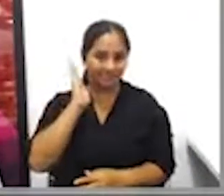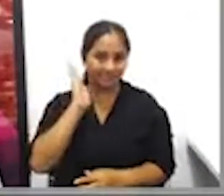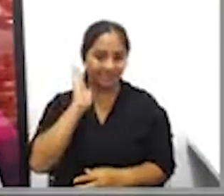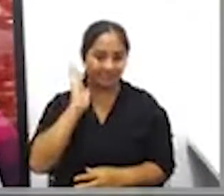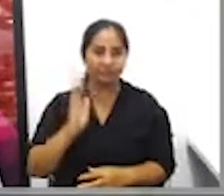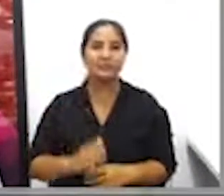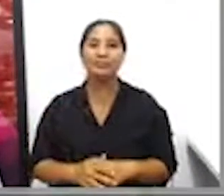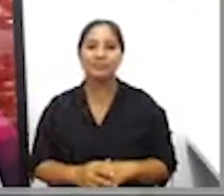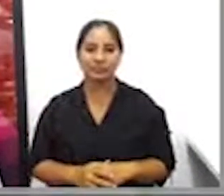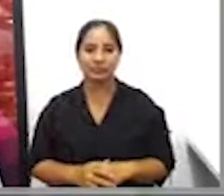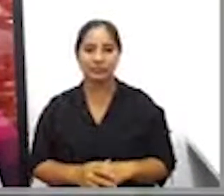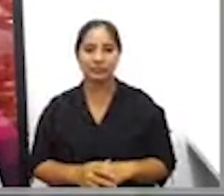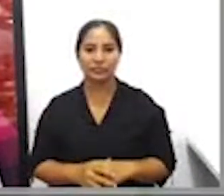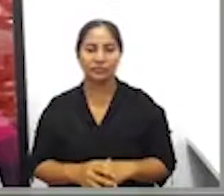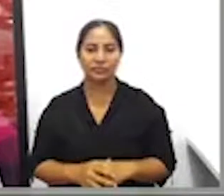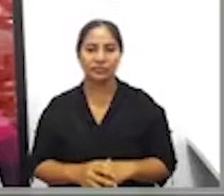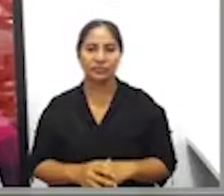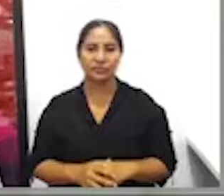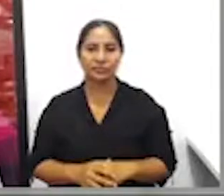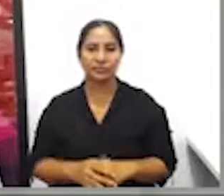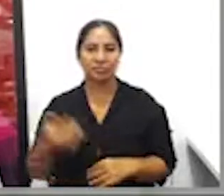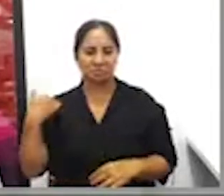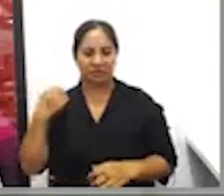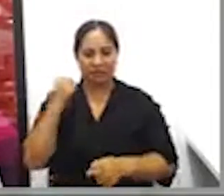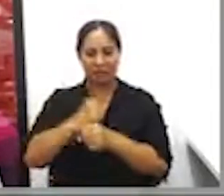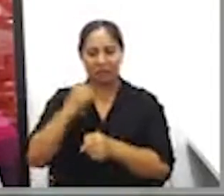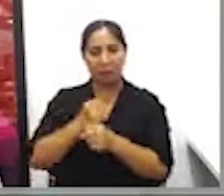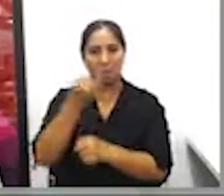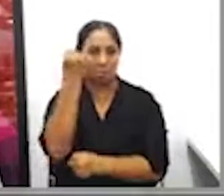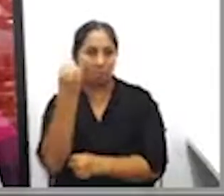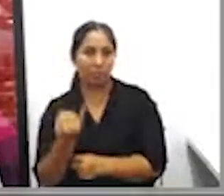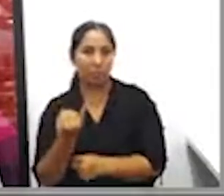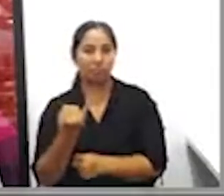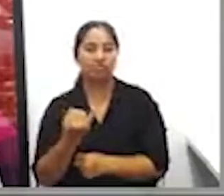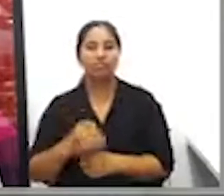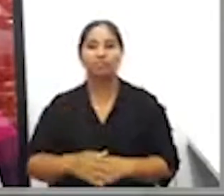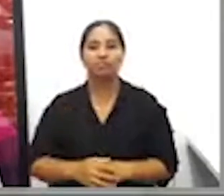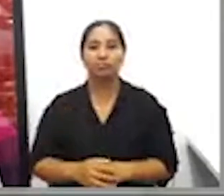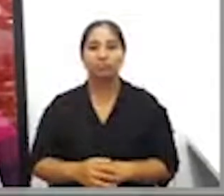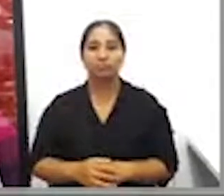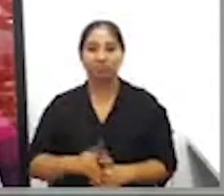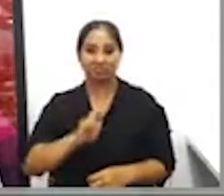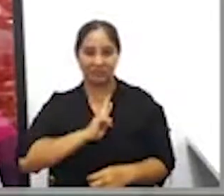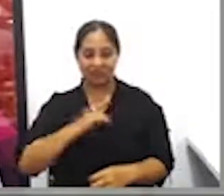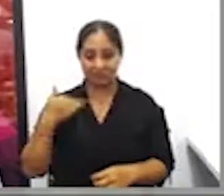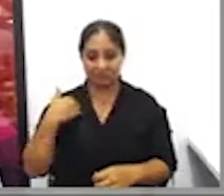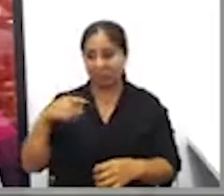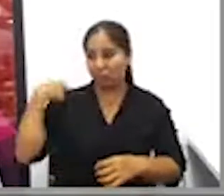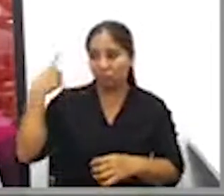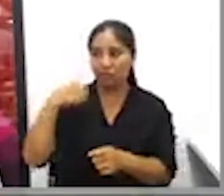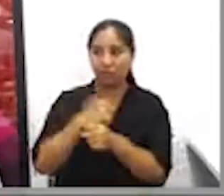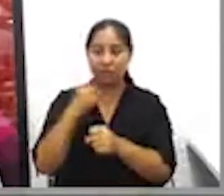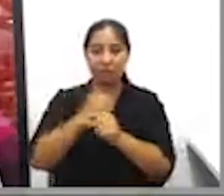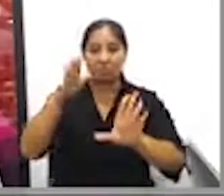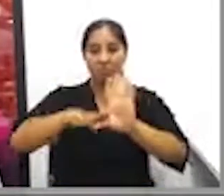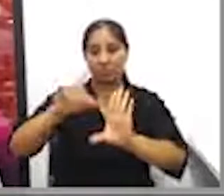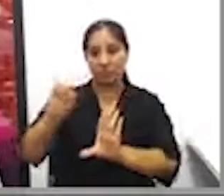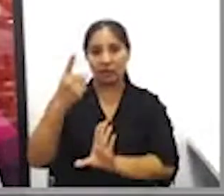might lose a job because a woman finally gets it. That may happen. That has